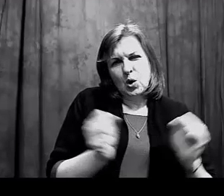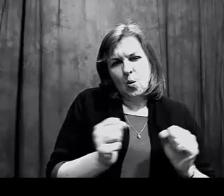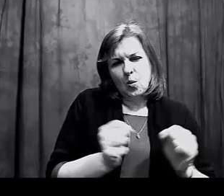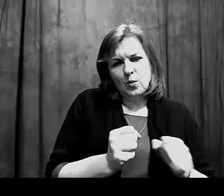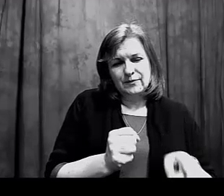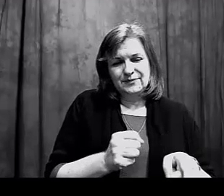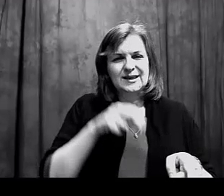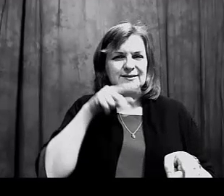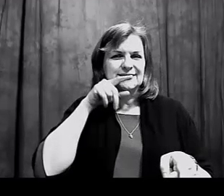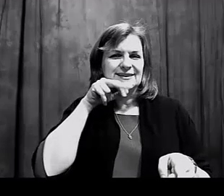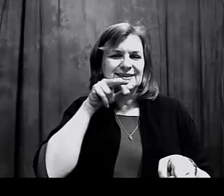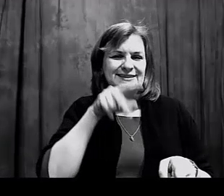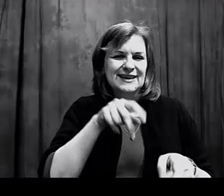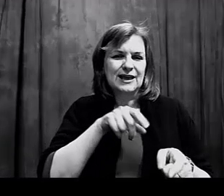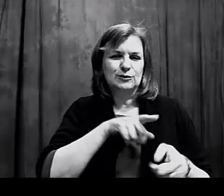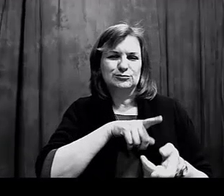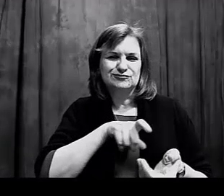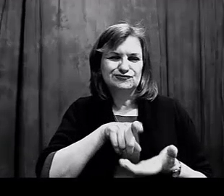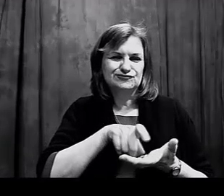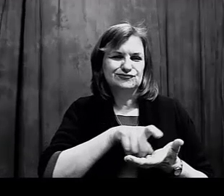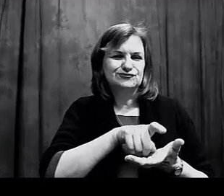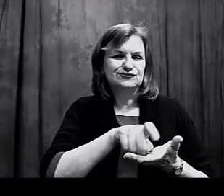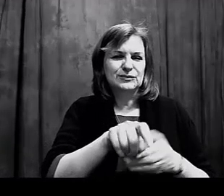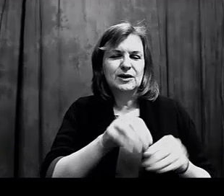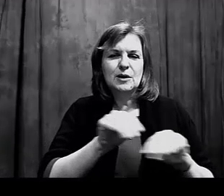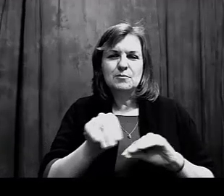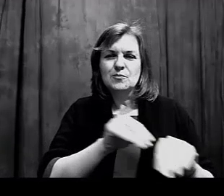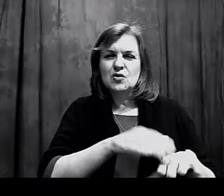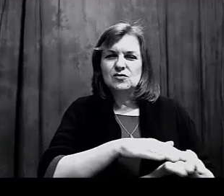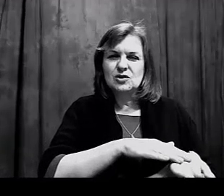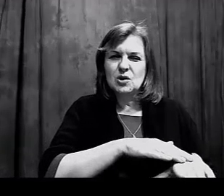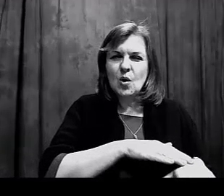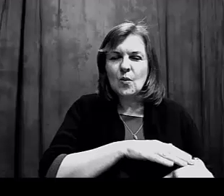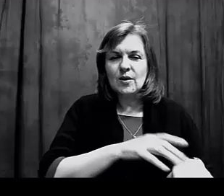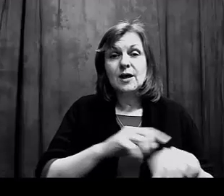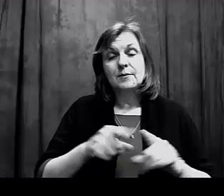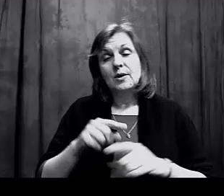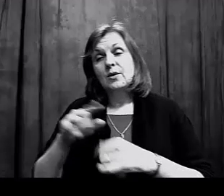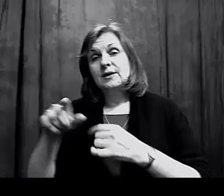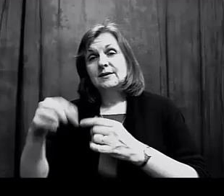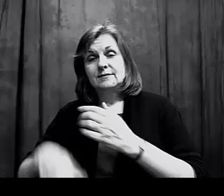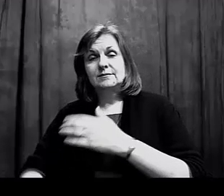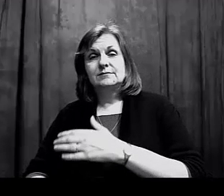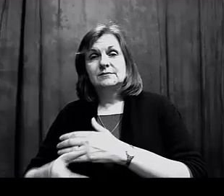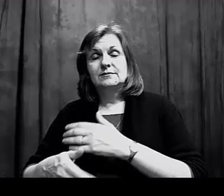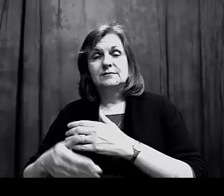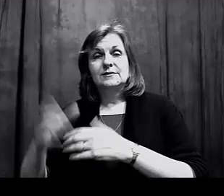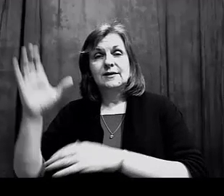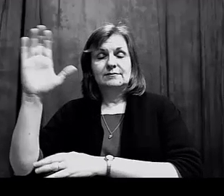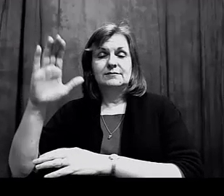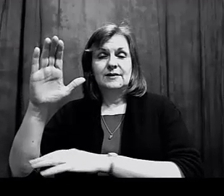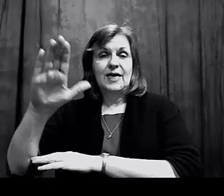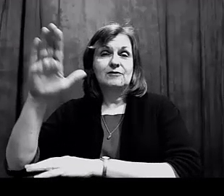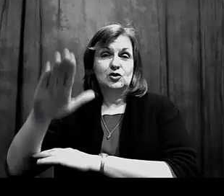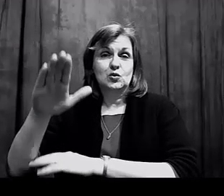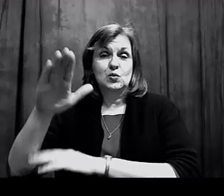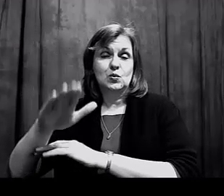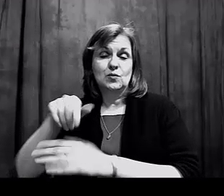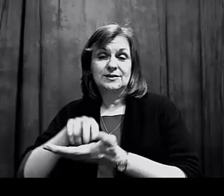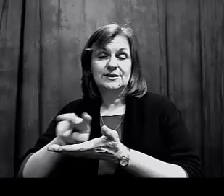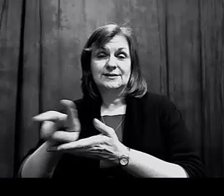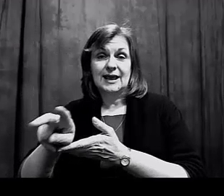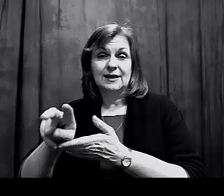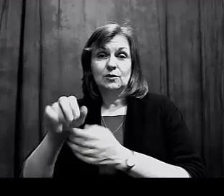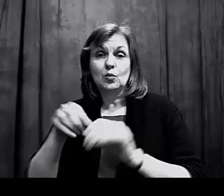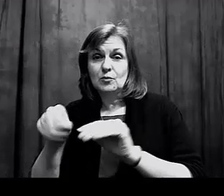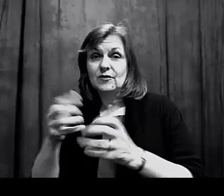in the summertime, in the early morning when it's still cold, that snake will not be moving around very much. But in the afternoon,